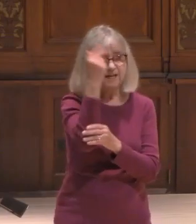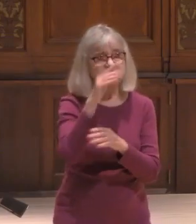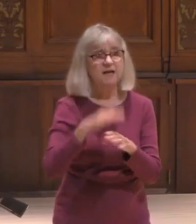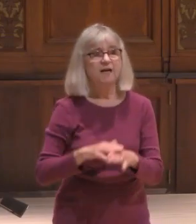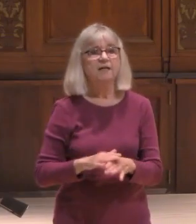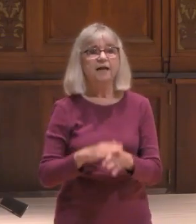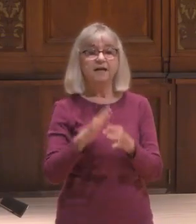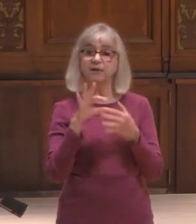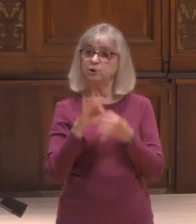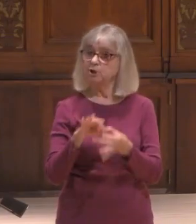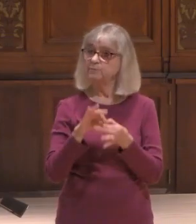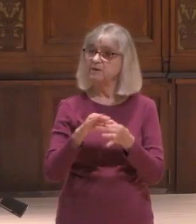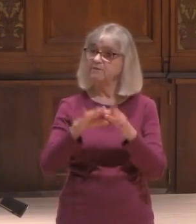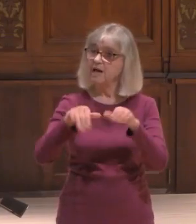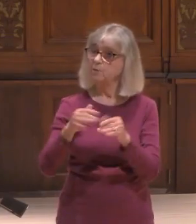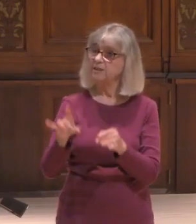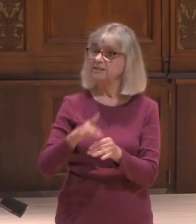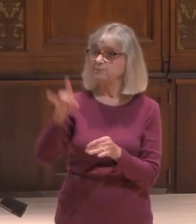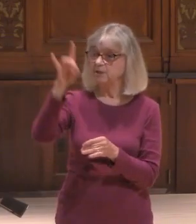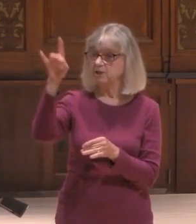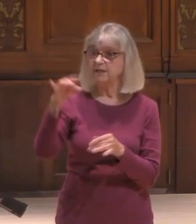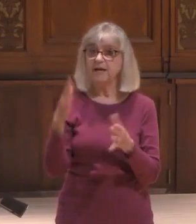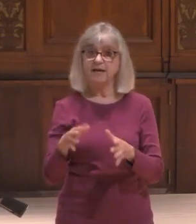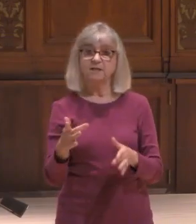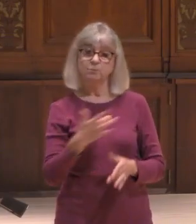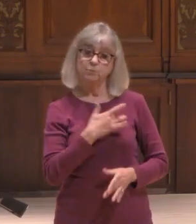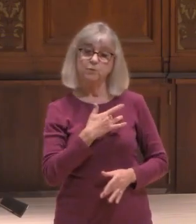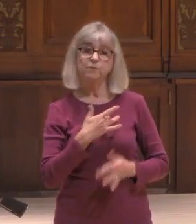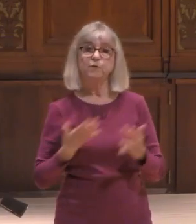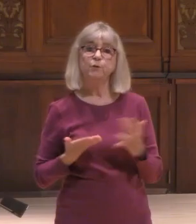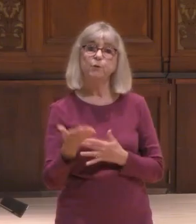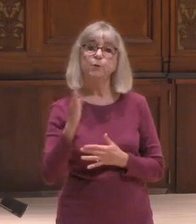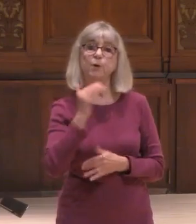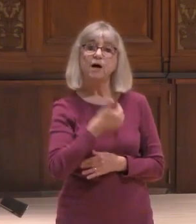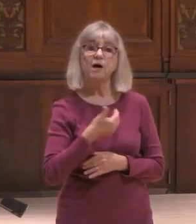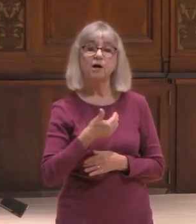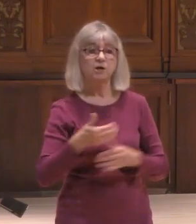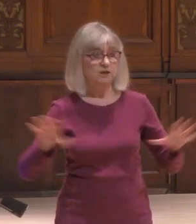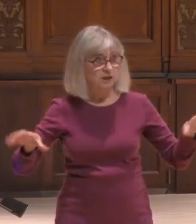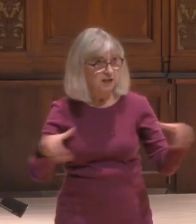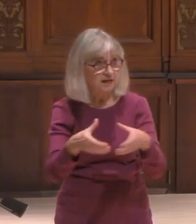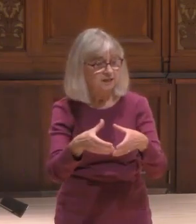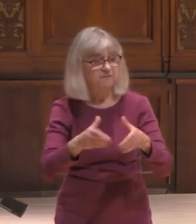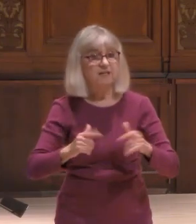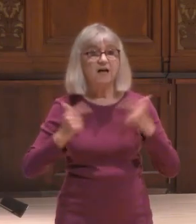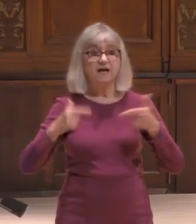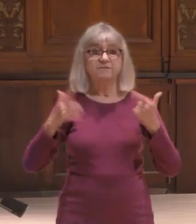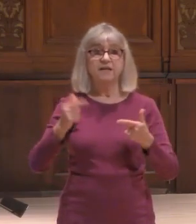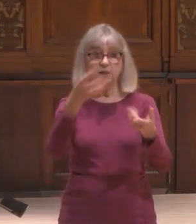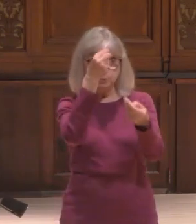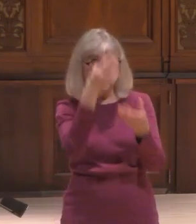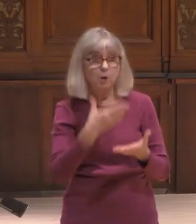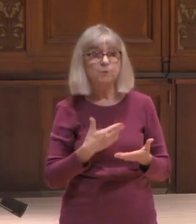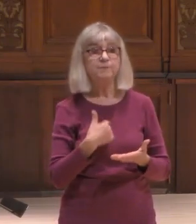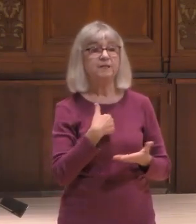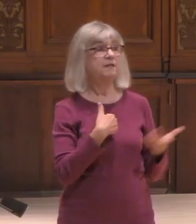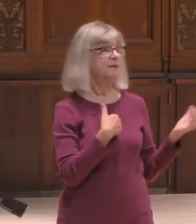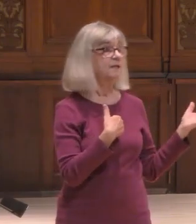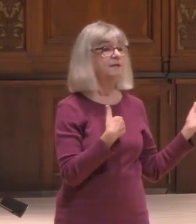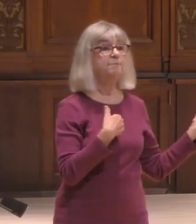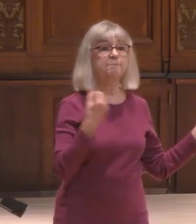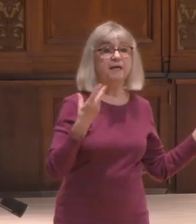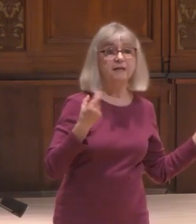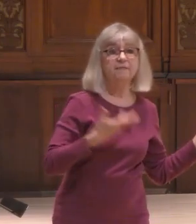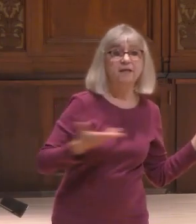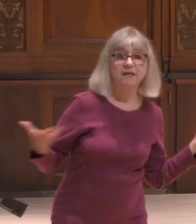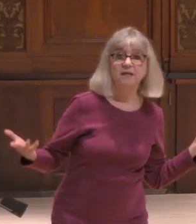in terms of how the Spirit has moved through our collective lives? And you told me lots of things. You told me